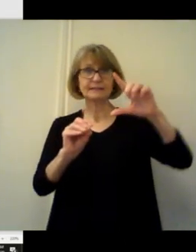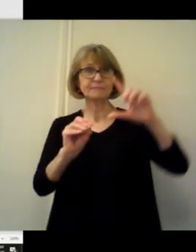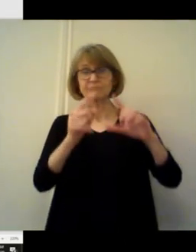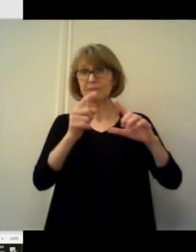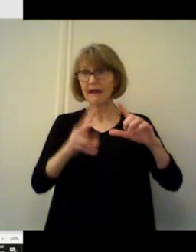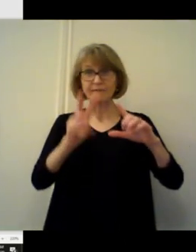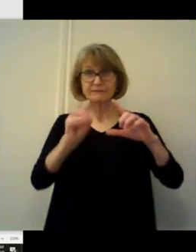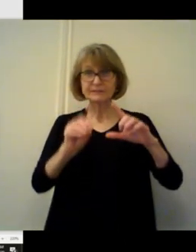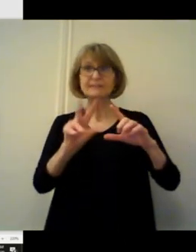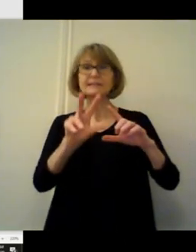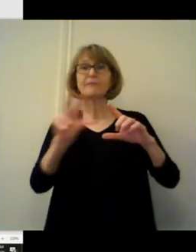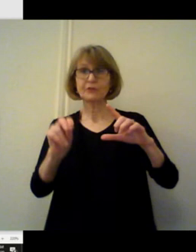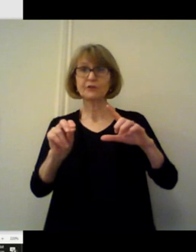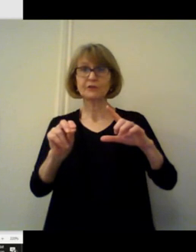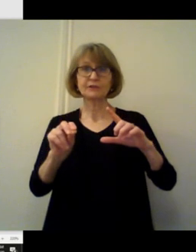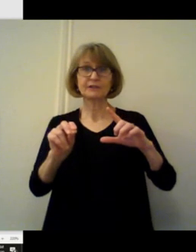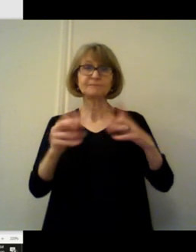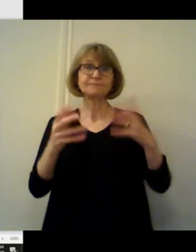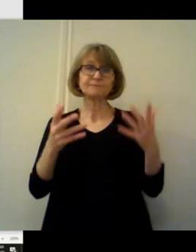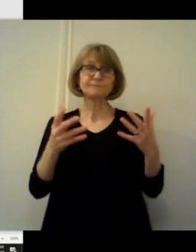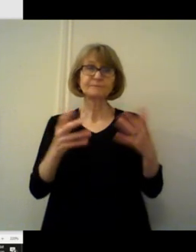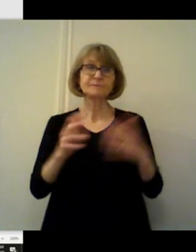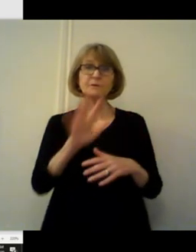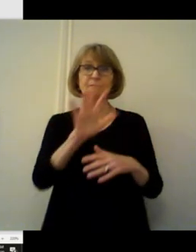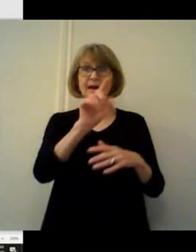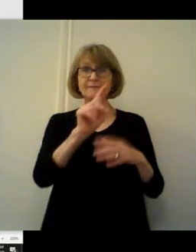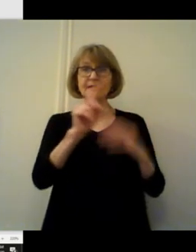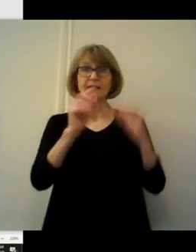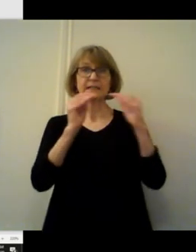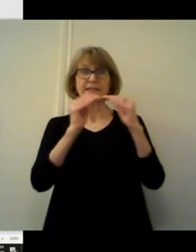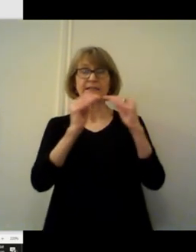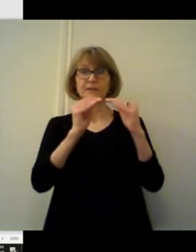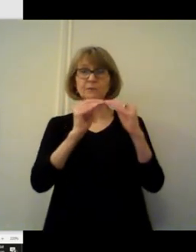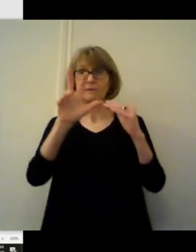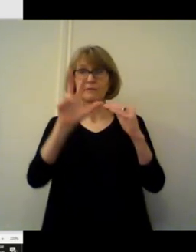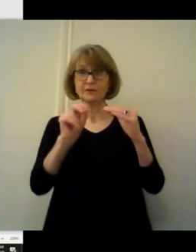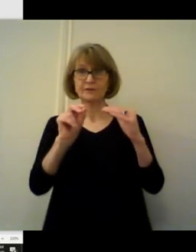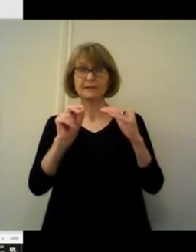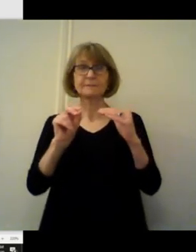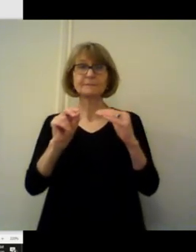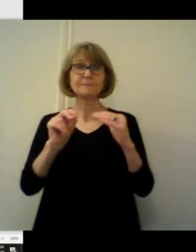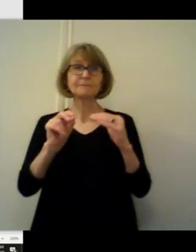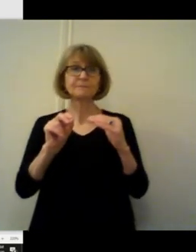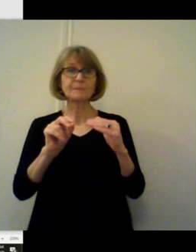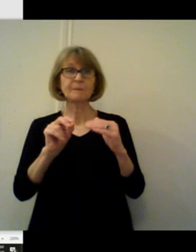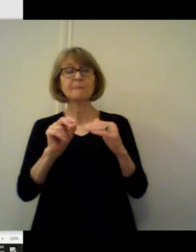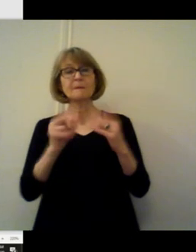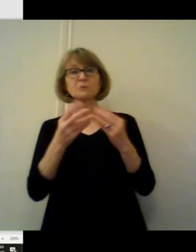30. So then I can set 5x equals 30. Okay, and let's solve this equation real